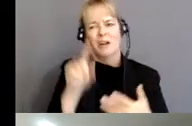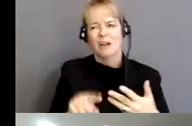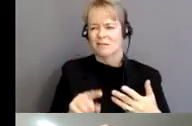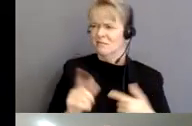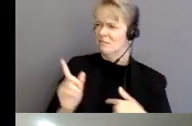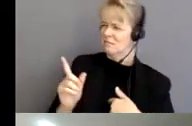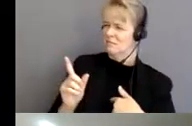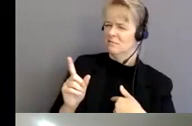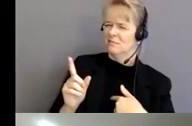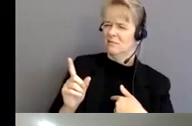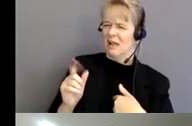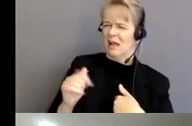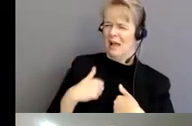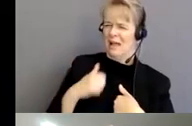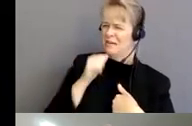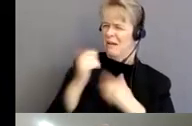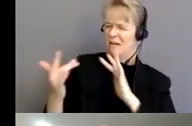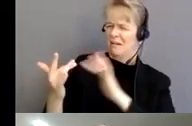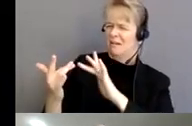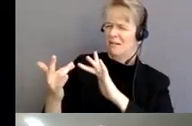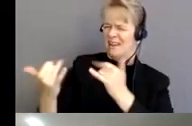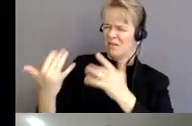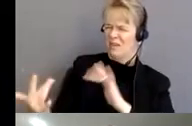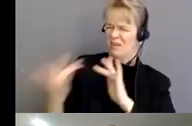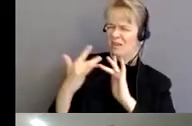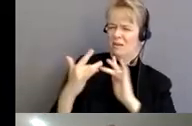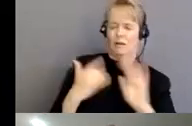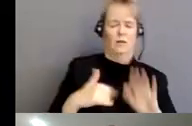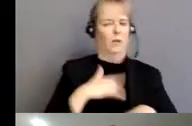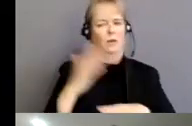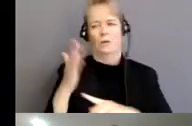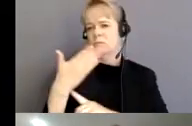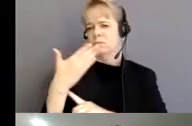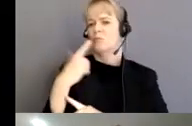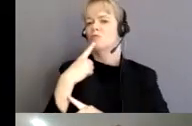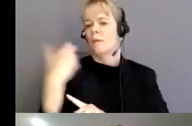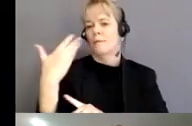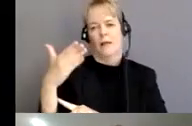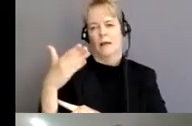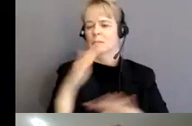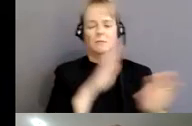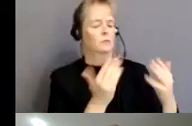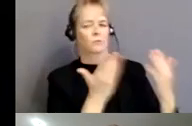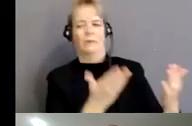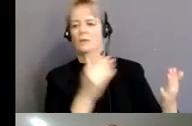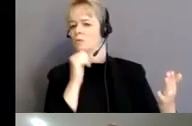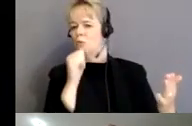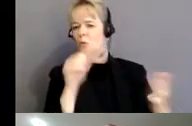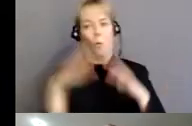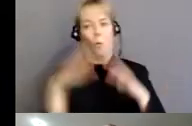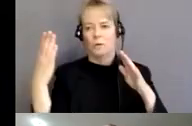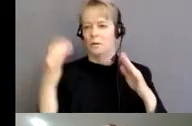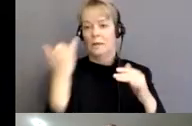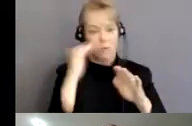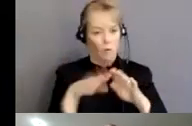huge red flags, and we recommend you not open them up and not respond to them. Simply delete them. If